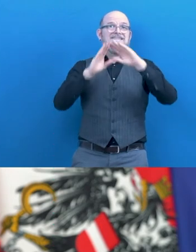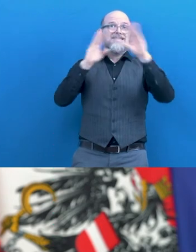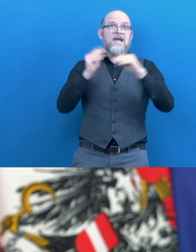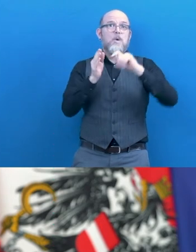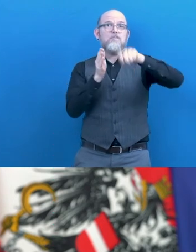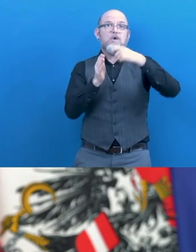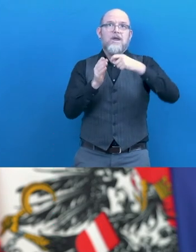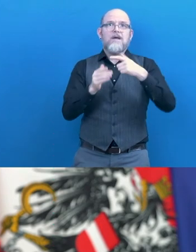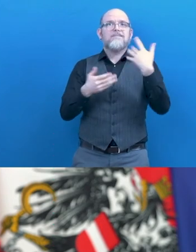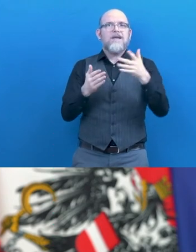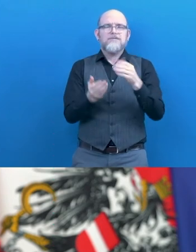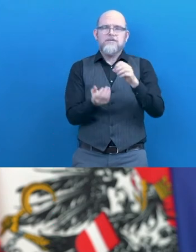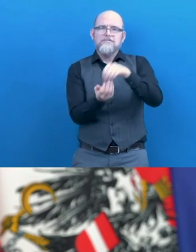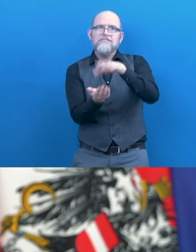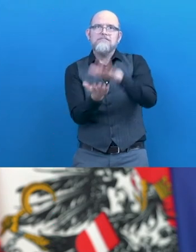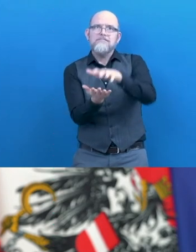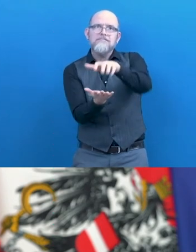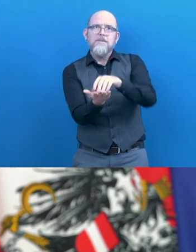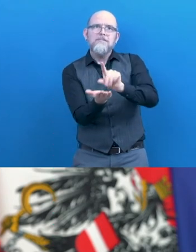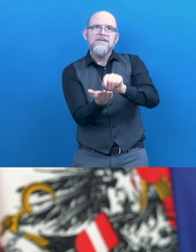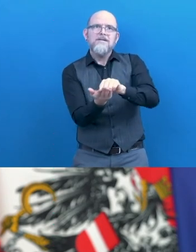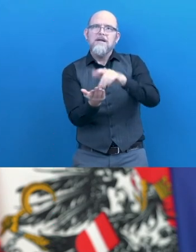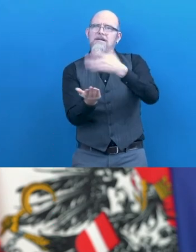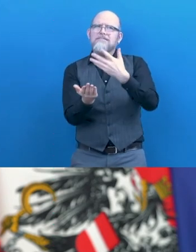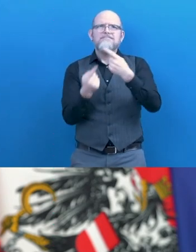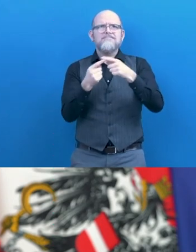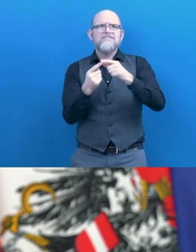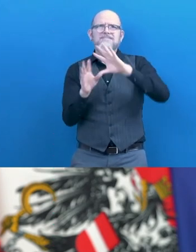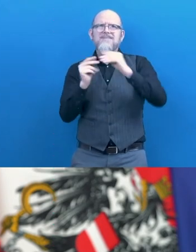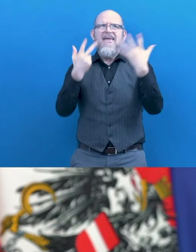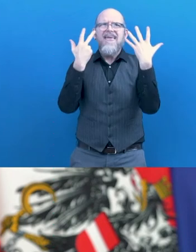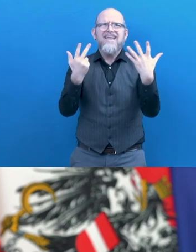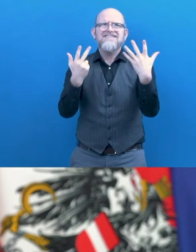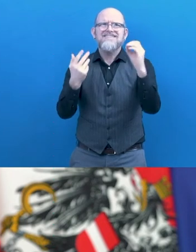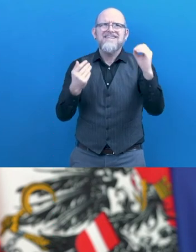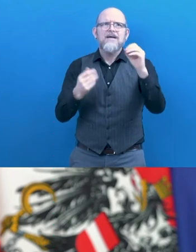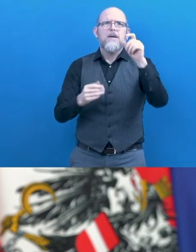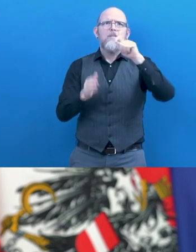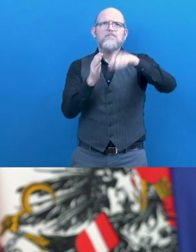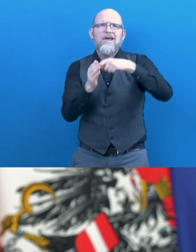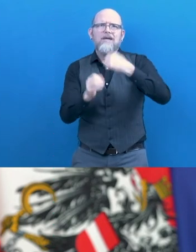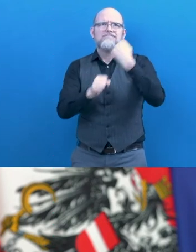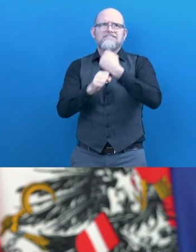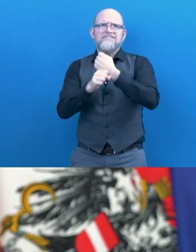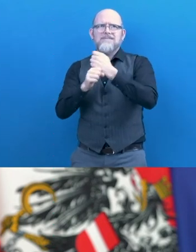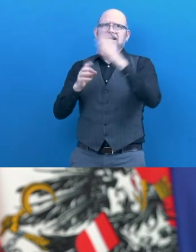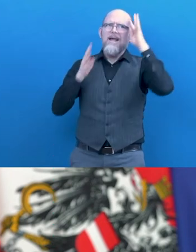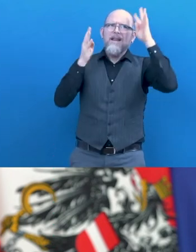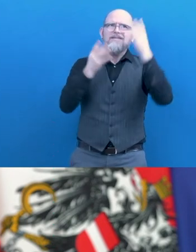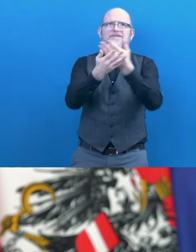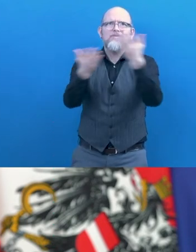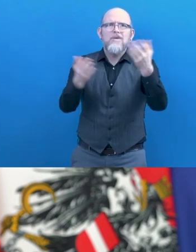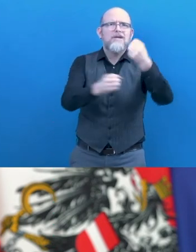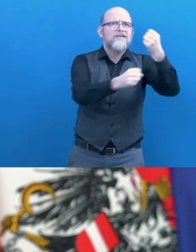which outlines an impressive 80 innovative practices and policies on the topic of inclusive employment, I am